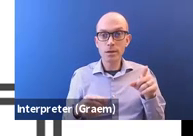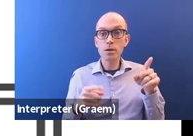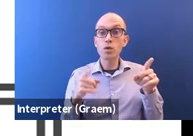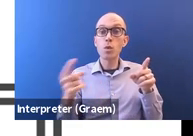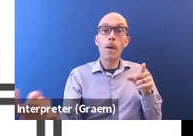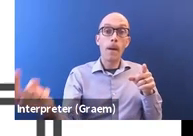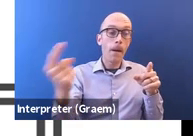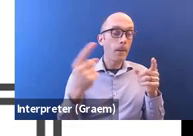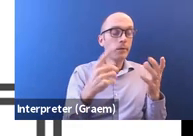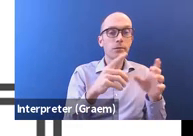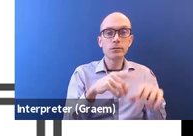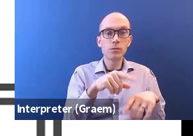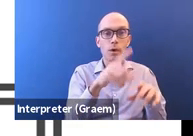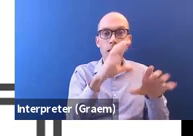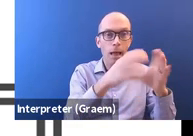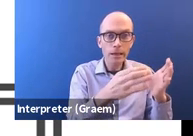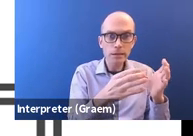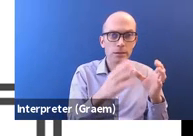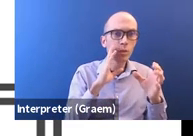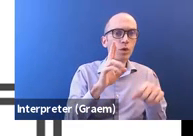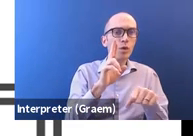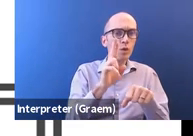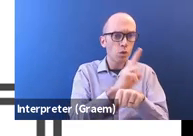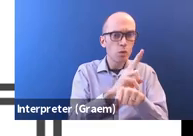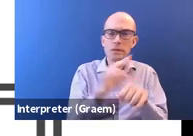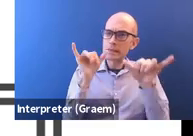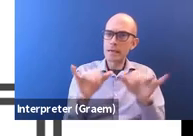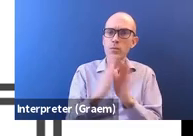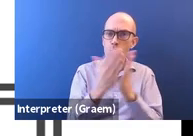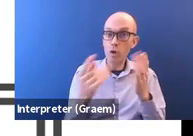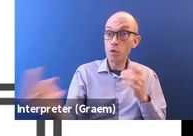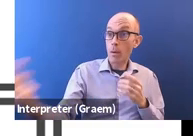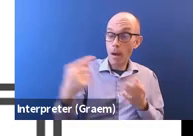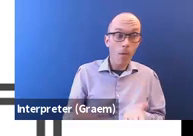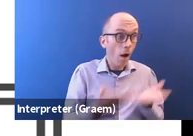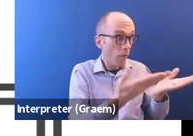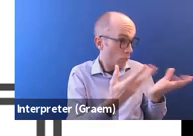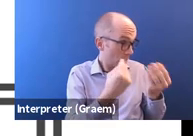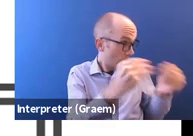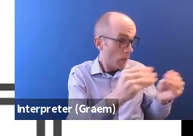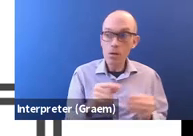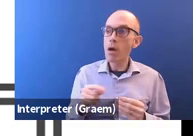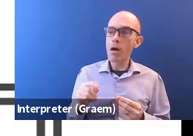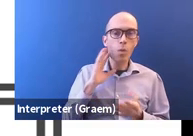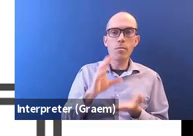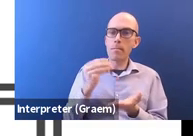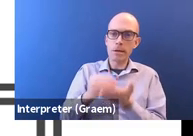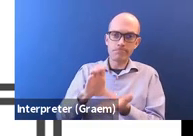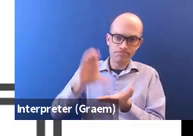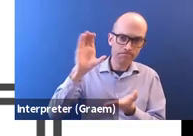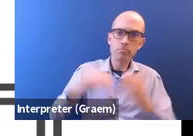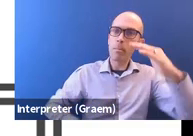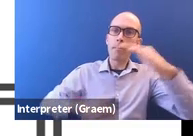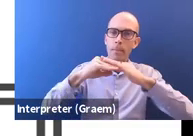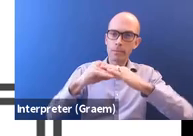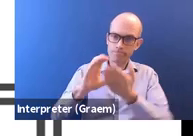buyback, and we look at it as something we need, we will give you the max amount of dollar. If you do it mid-semester